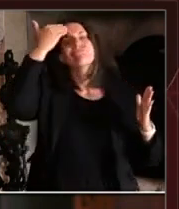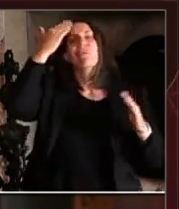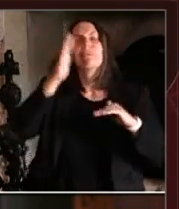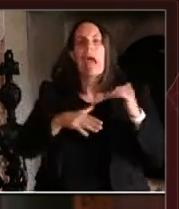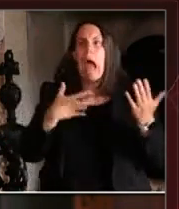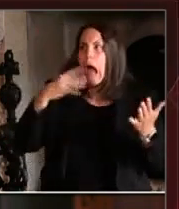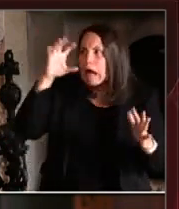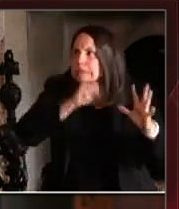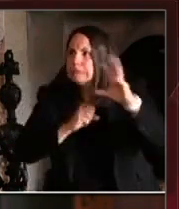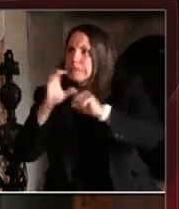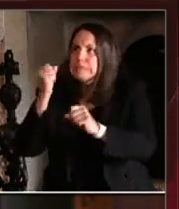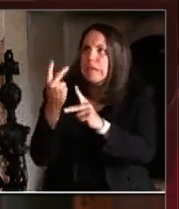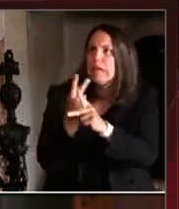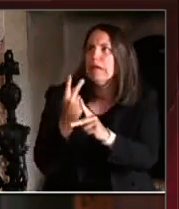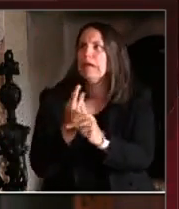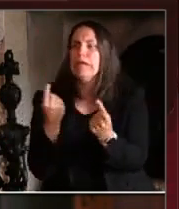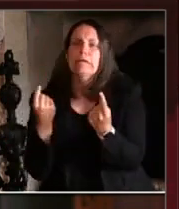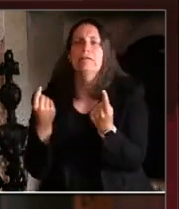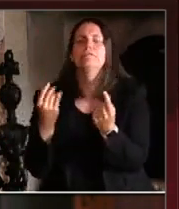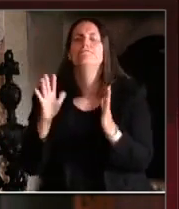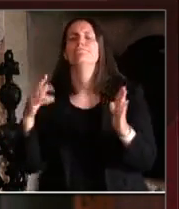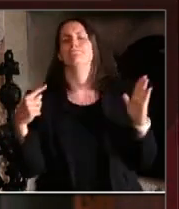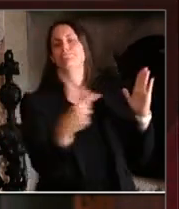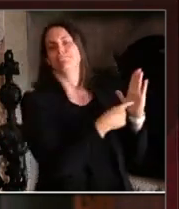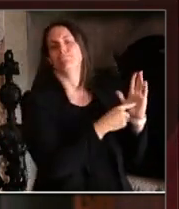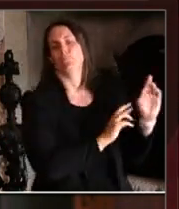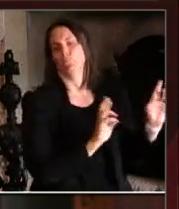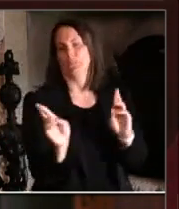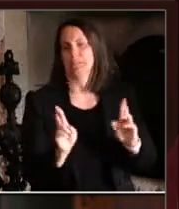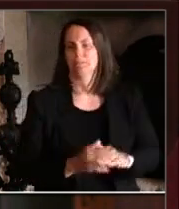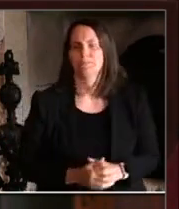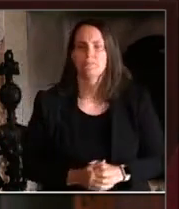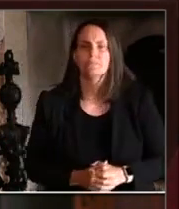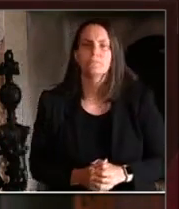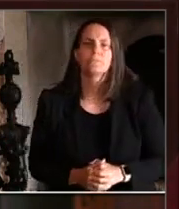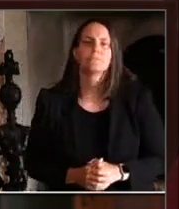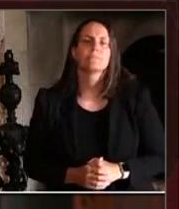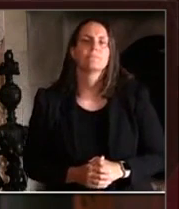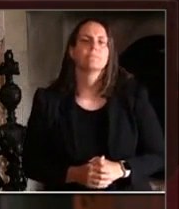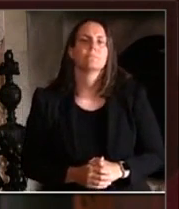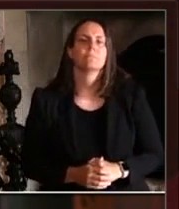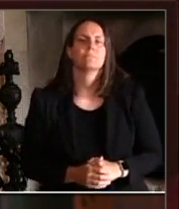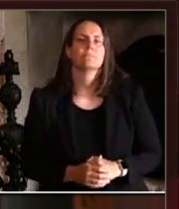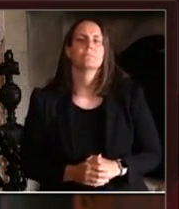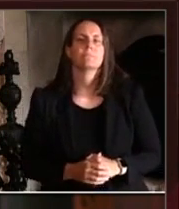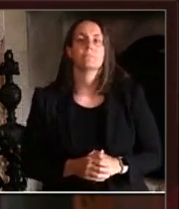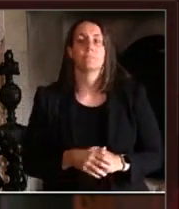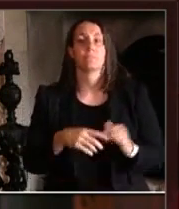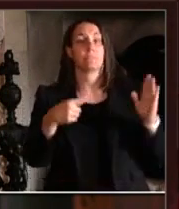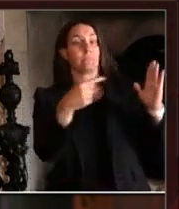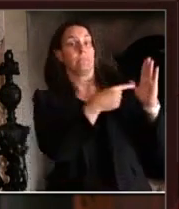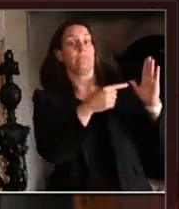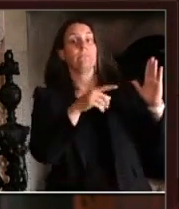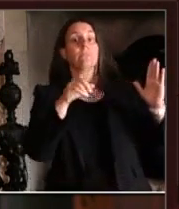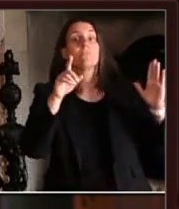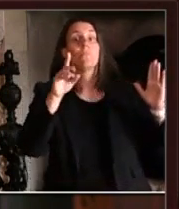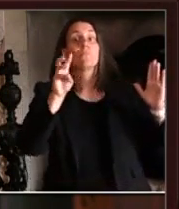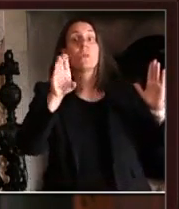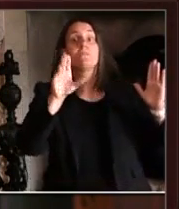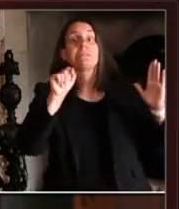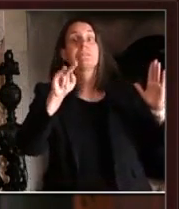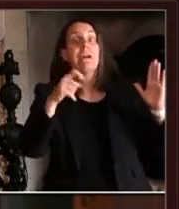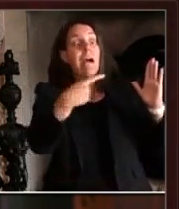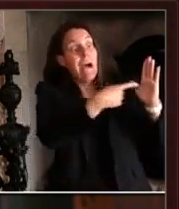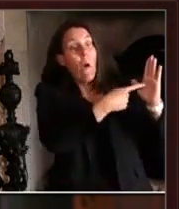communities. Let me take just a minute to explain. On this new dashboard, each county and region is assessed